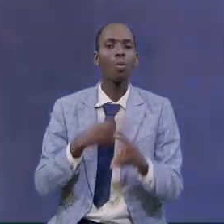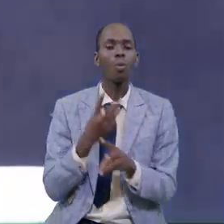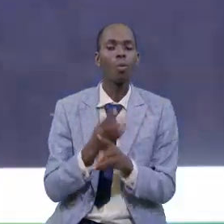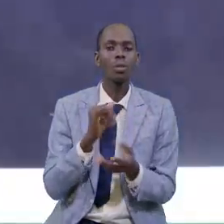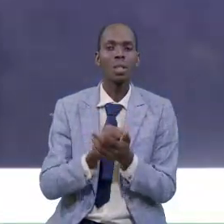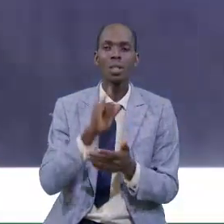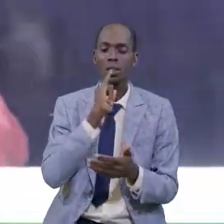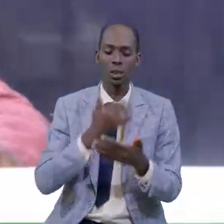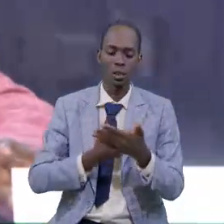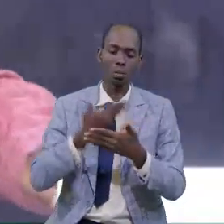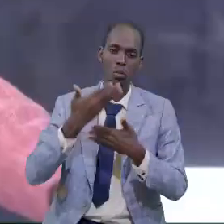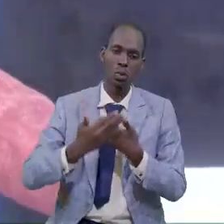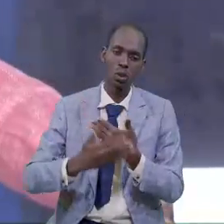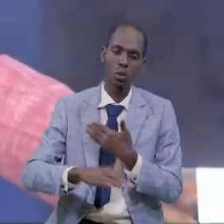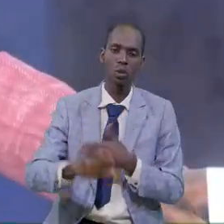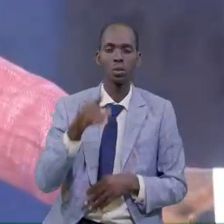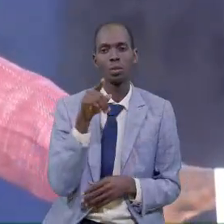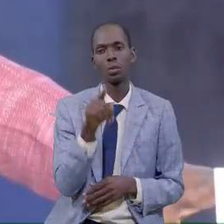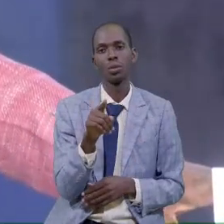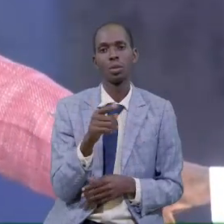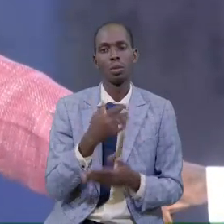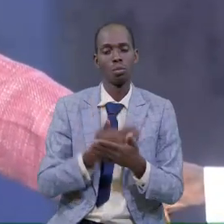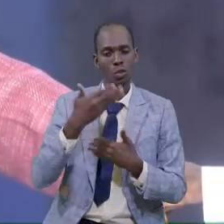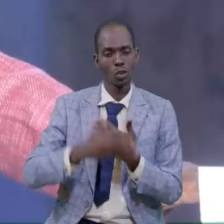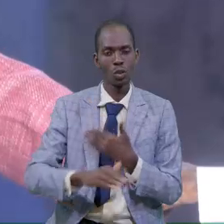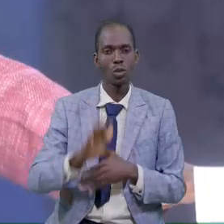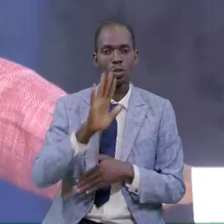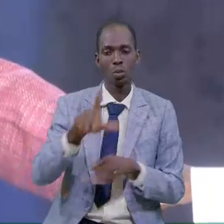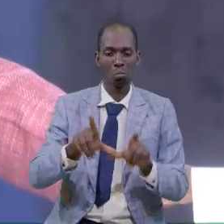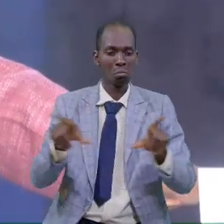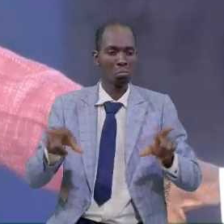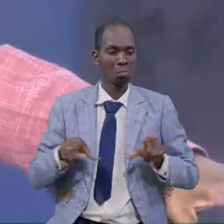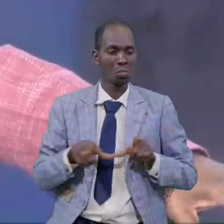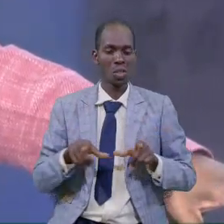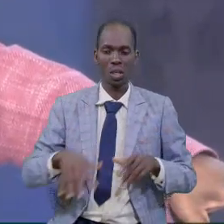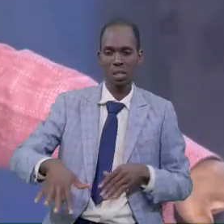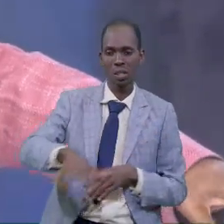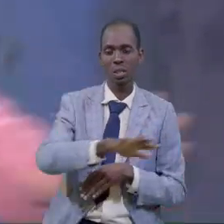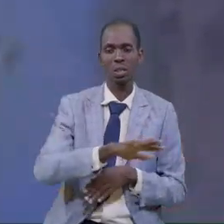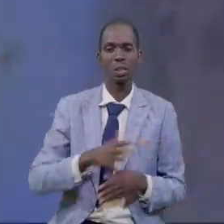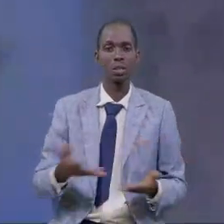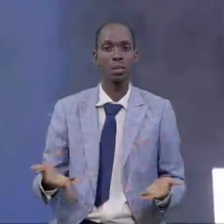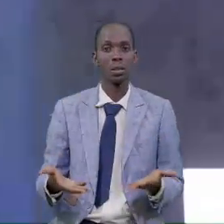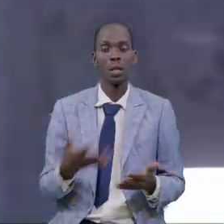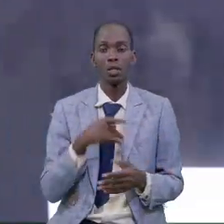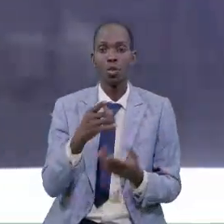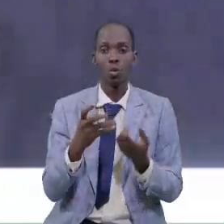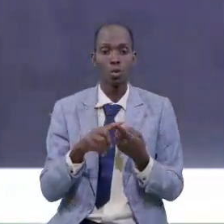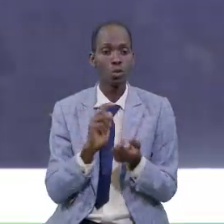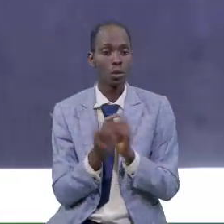you, beyond your locality. And you want to change that world. The